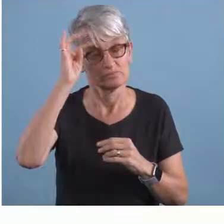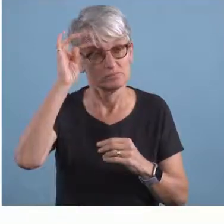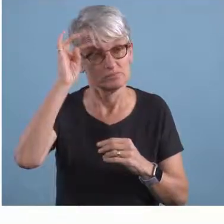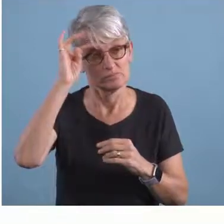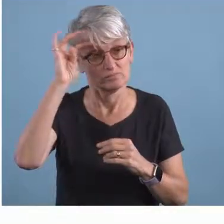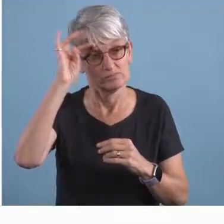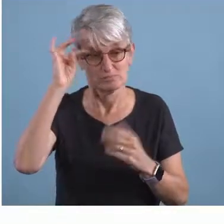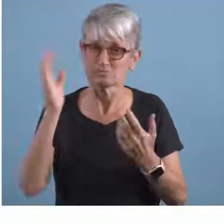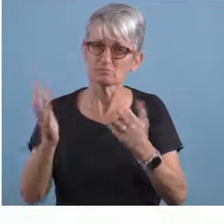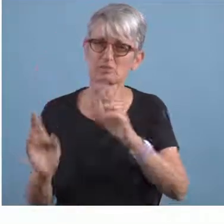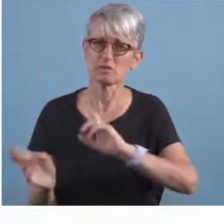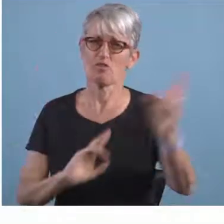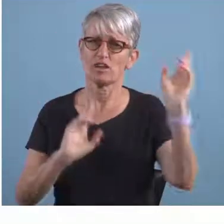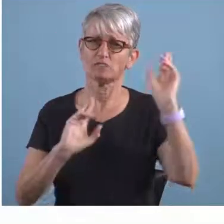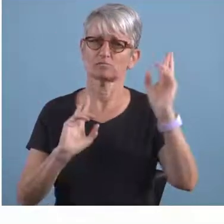Be ready